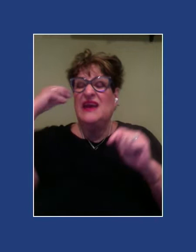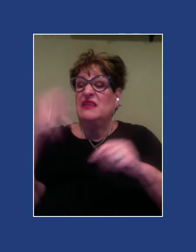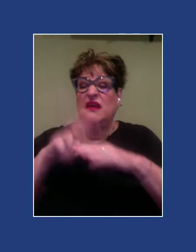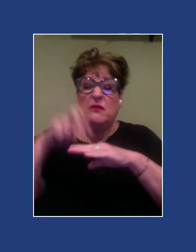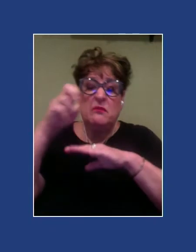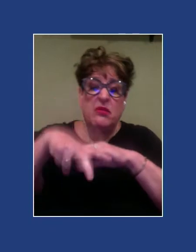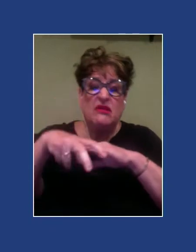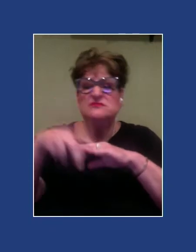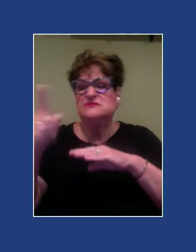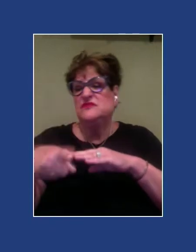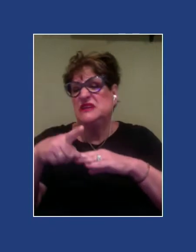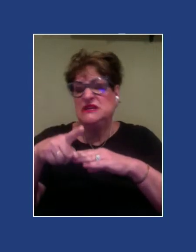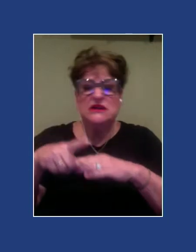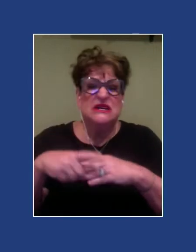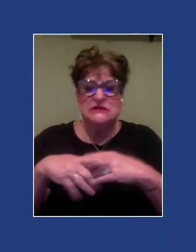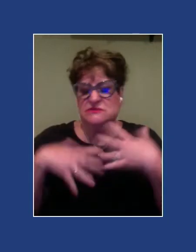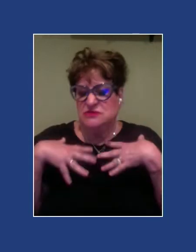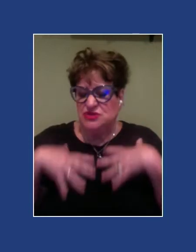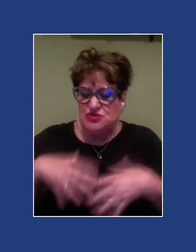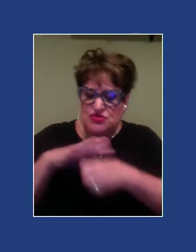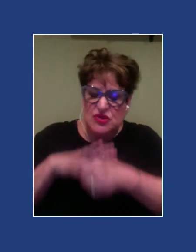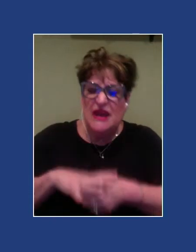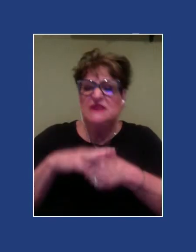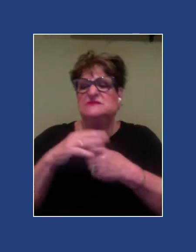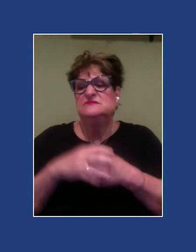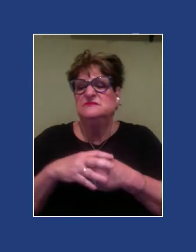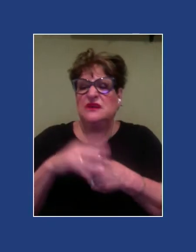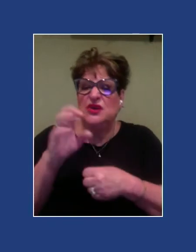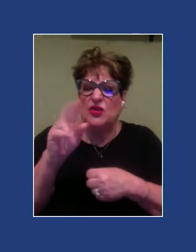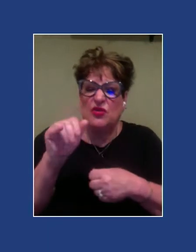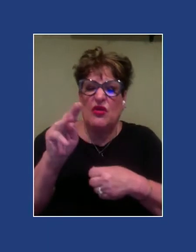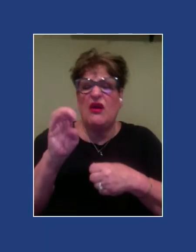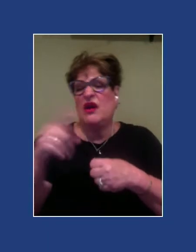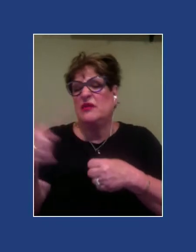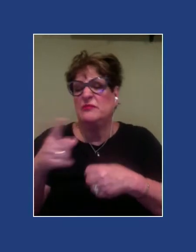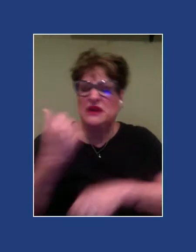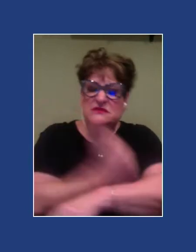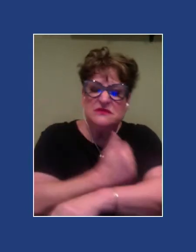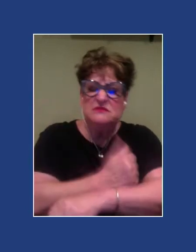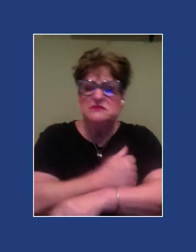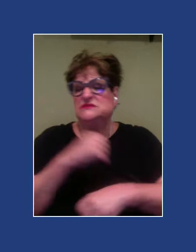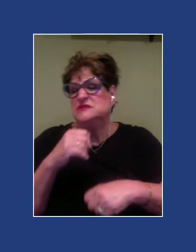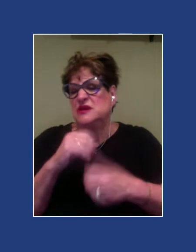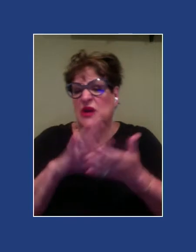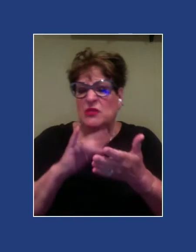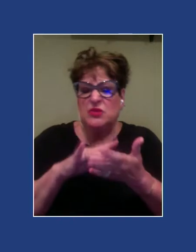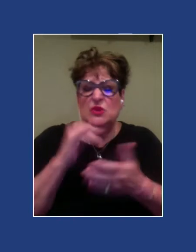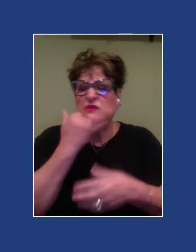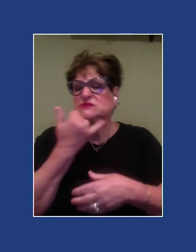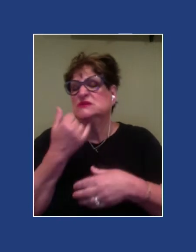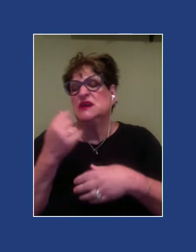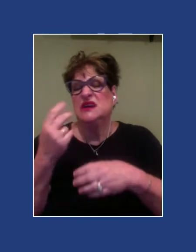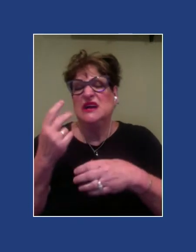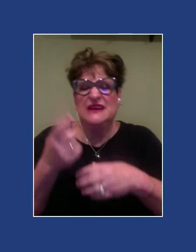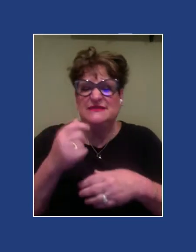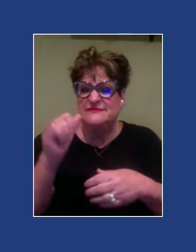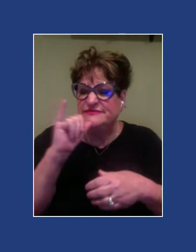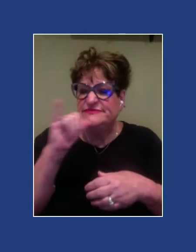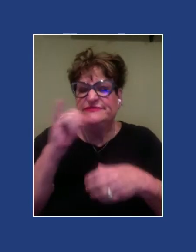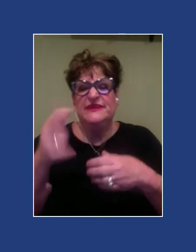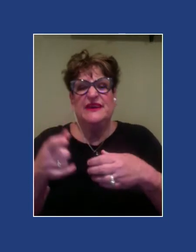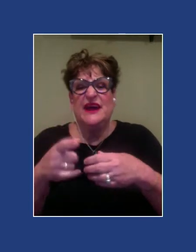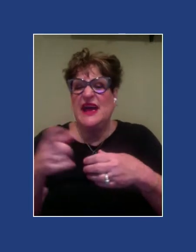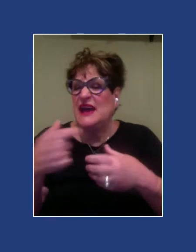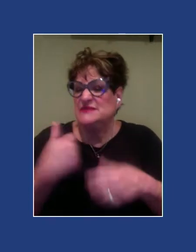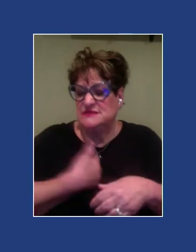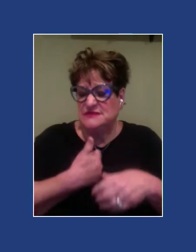low distress tolerance, co-occurring major depressive disorder, substance use disorder. Suicidal ideation and attempts in non-suicidal self-injury